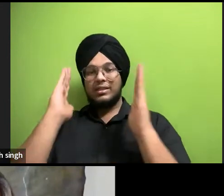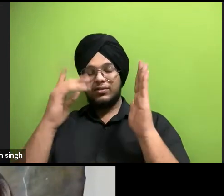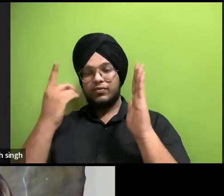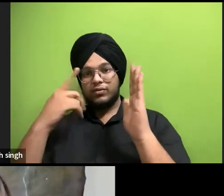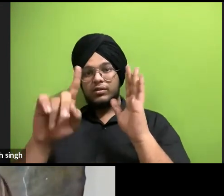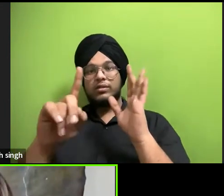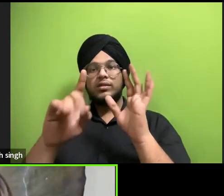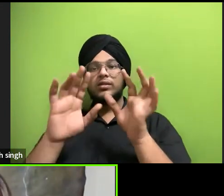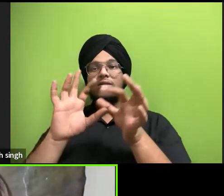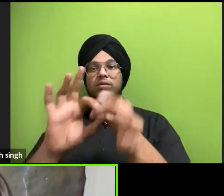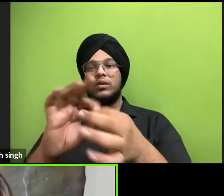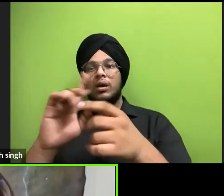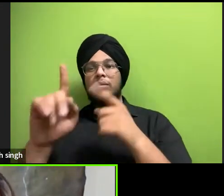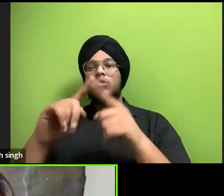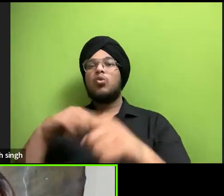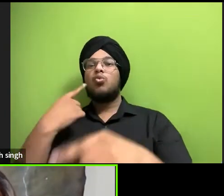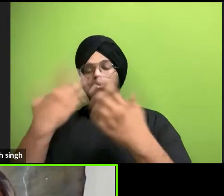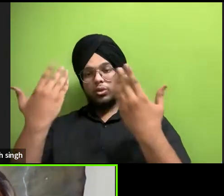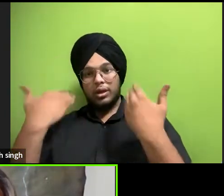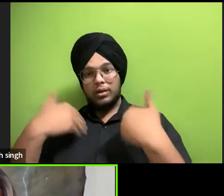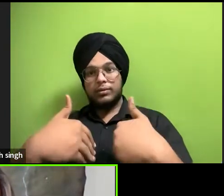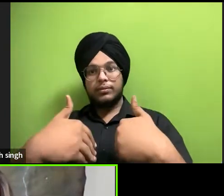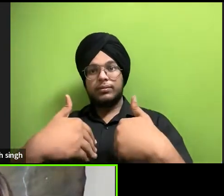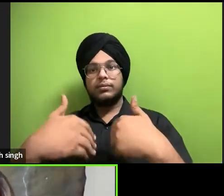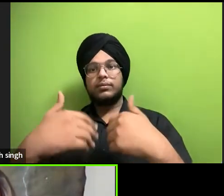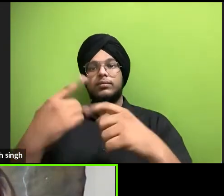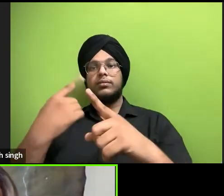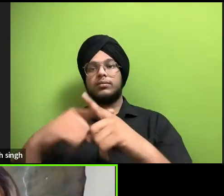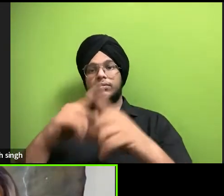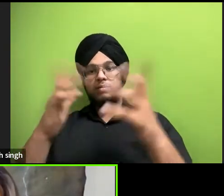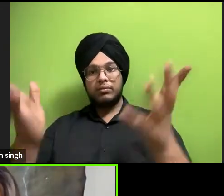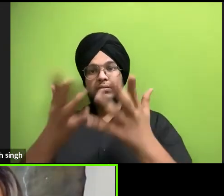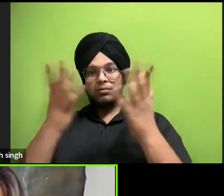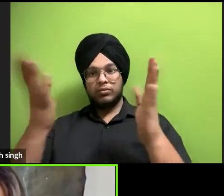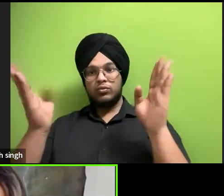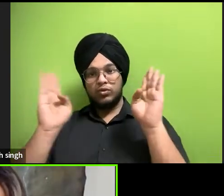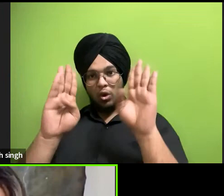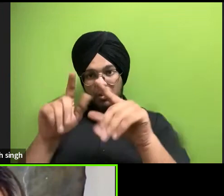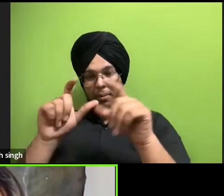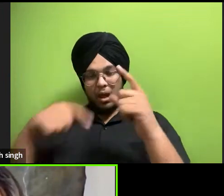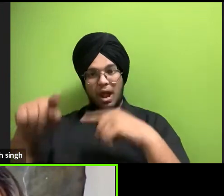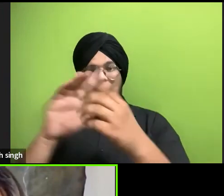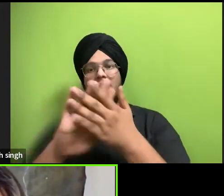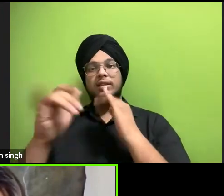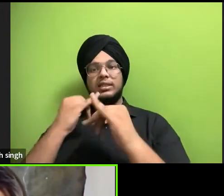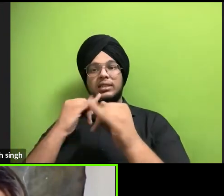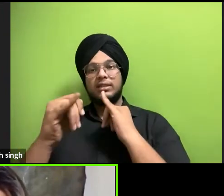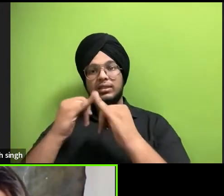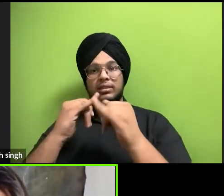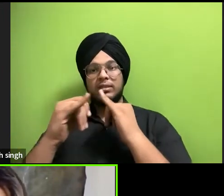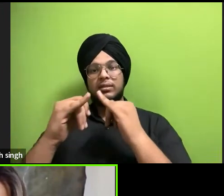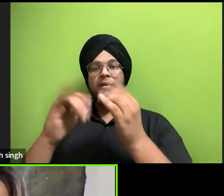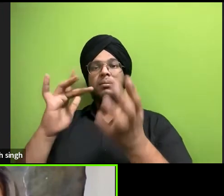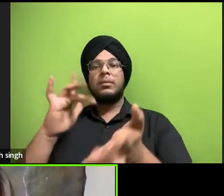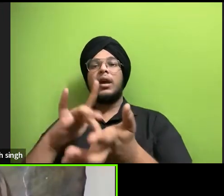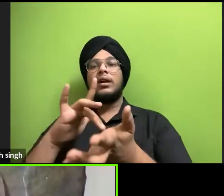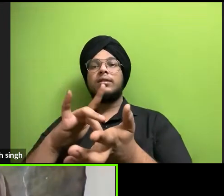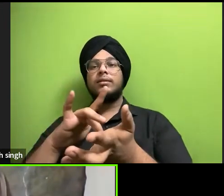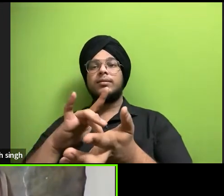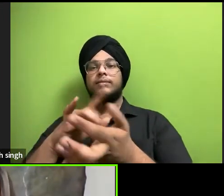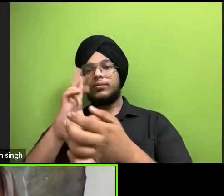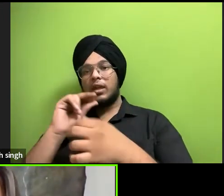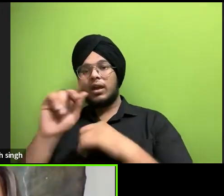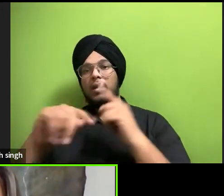about who we are, a space to reflect on our histories, a place to think